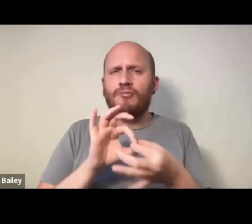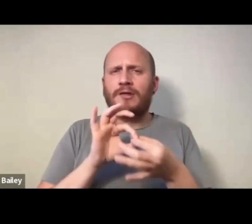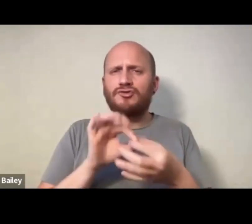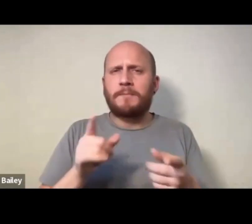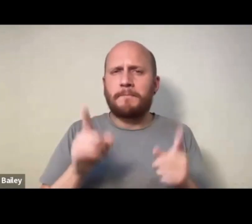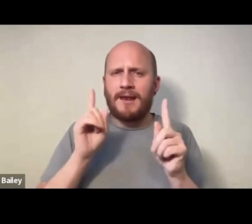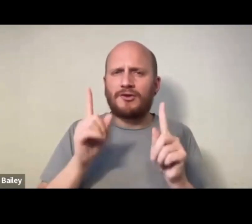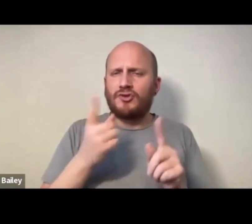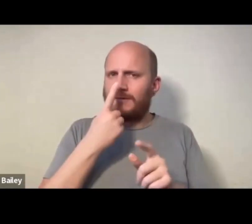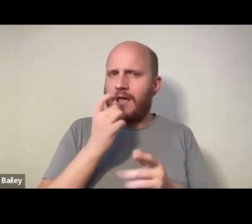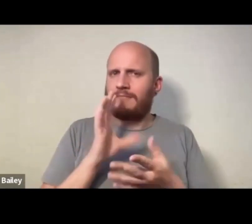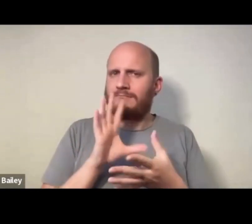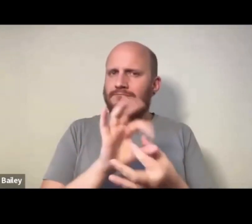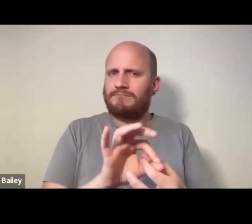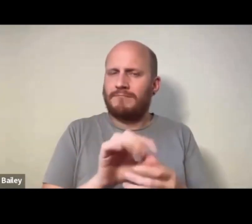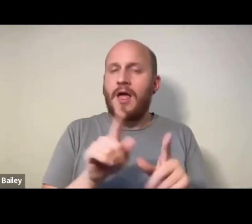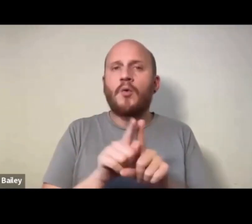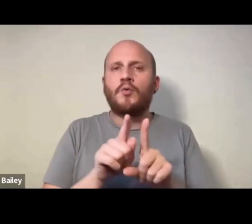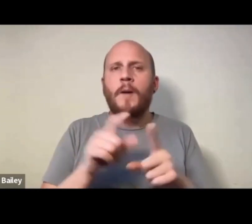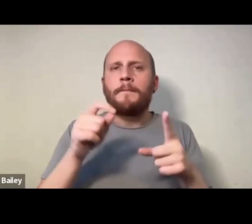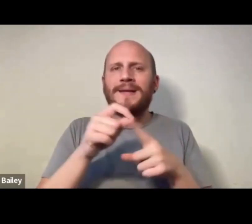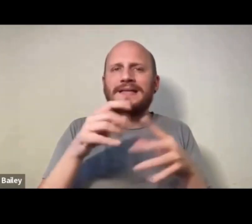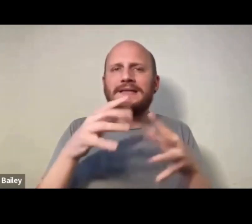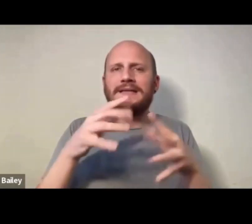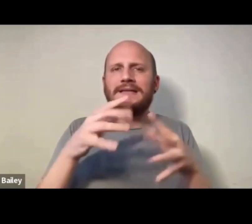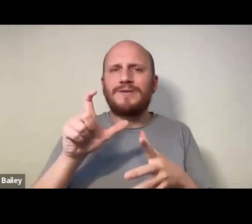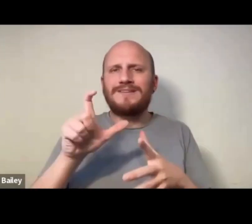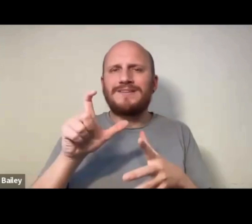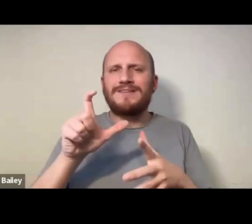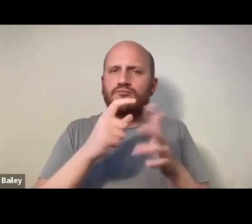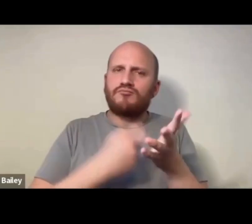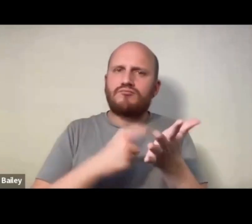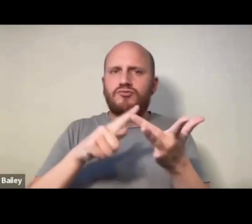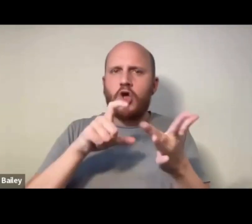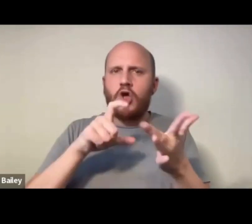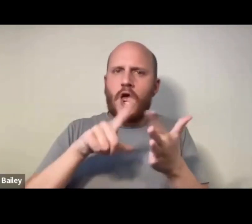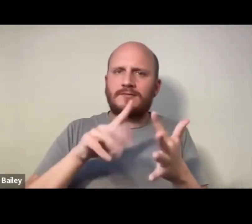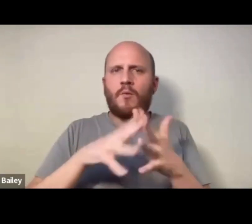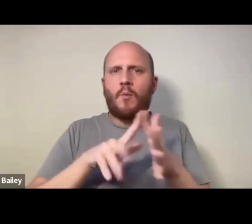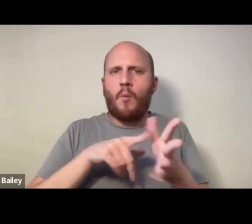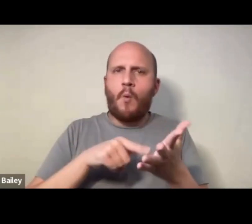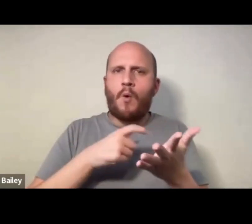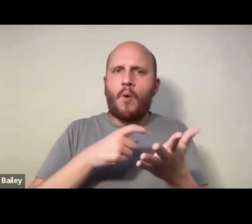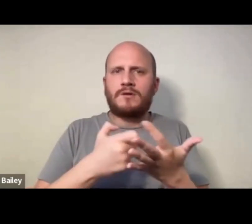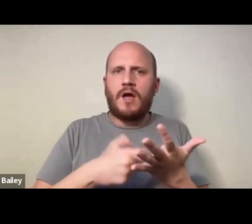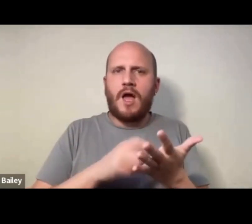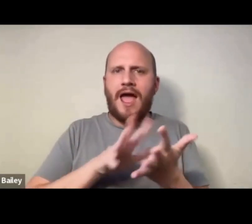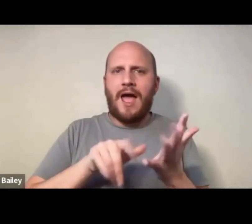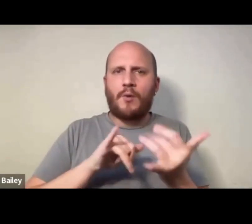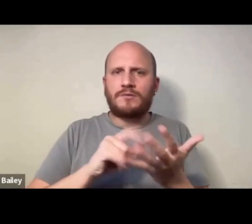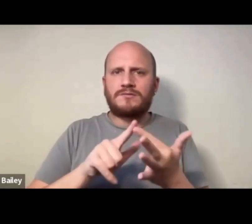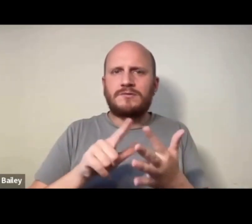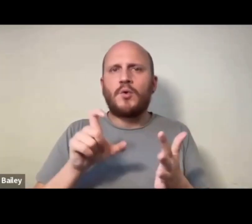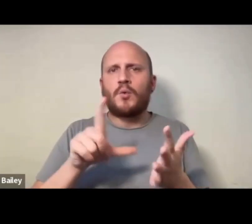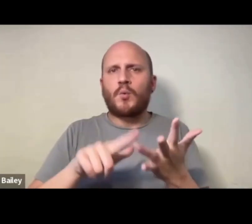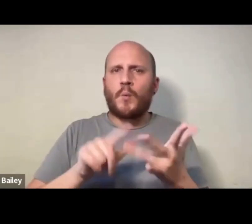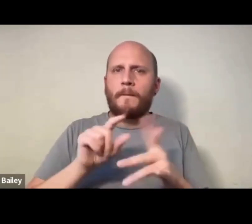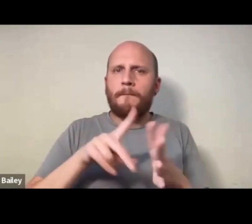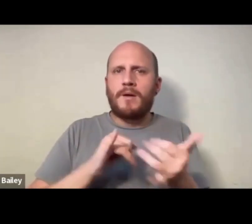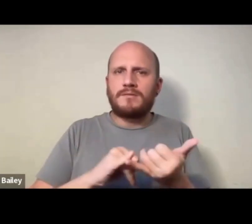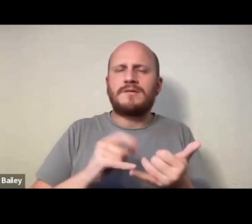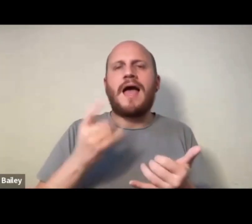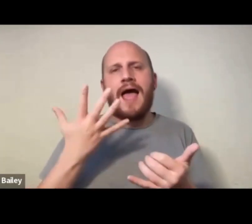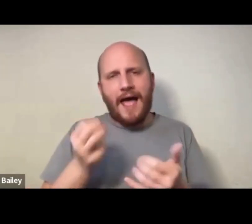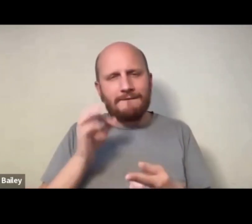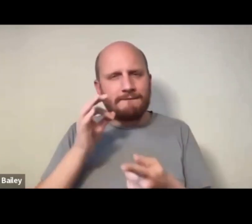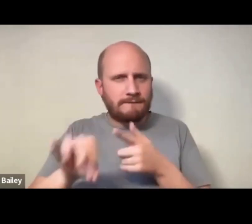also PricewaterhouseCoopers offers help directly on Elluminate. So that may be, if you have other questions about that, maybe